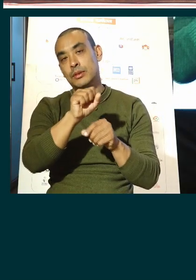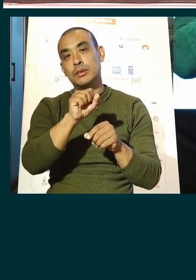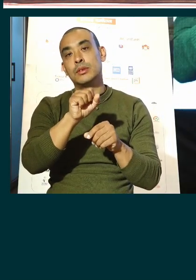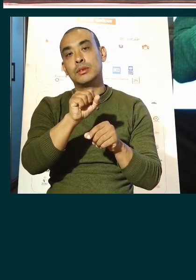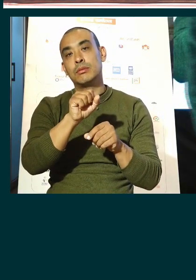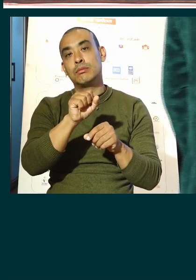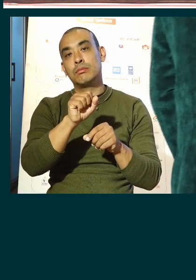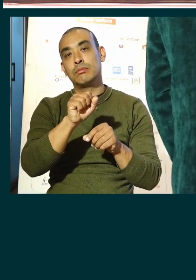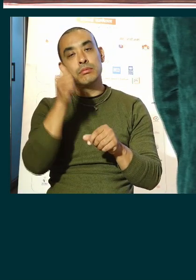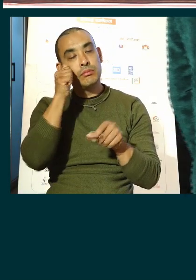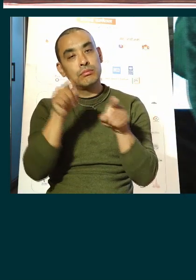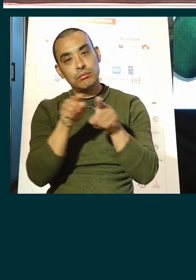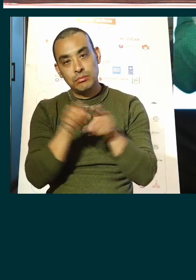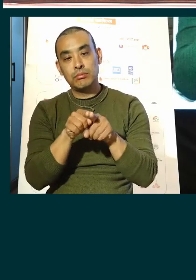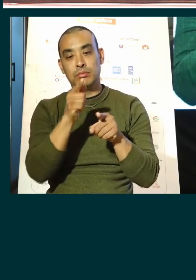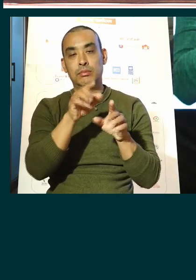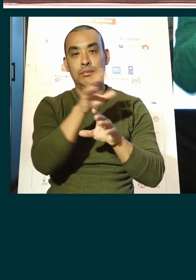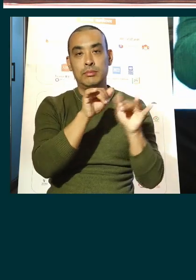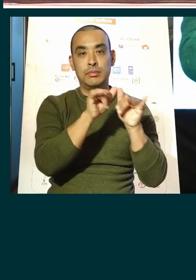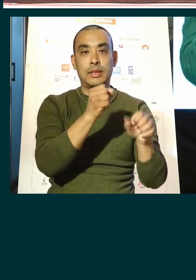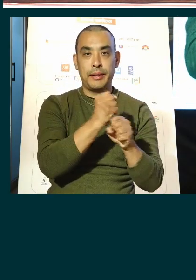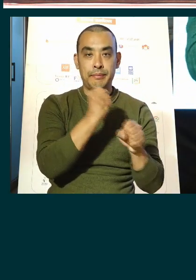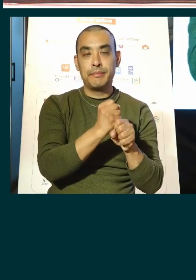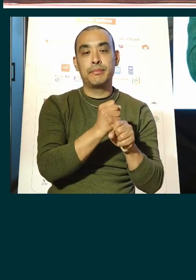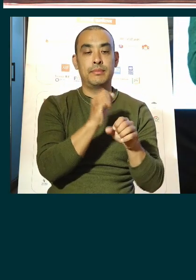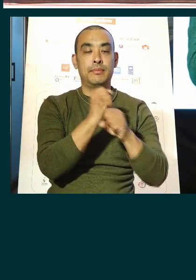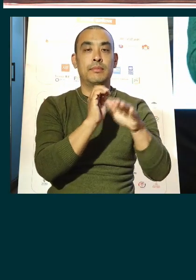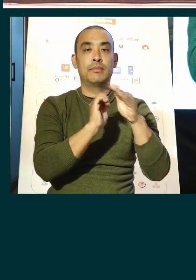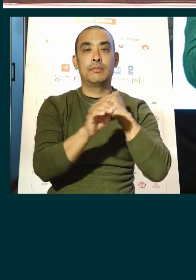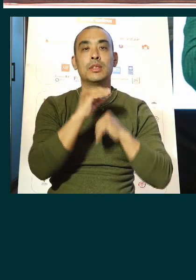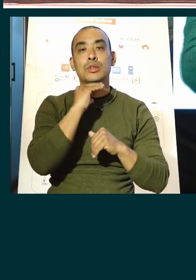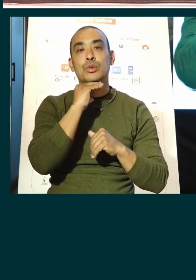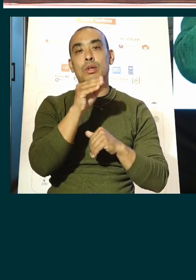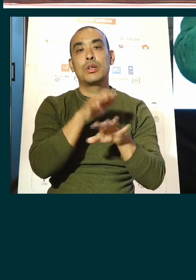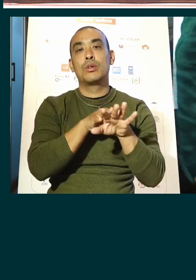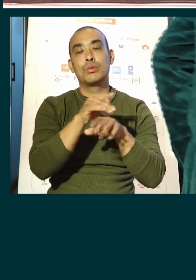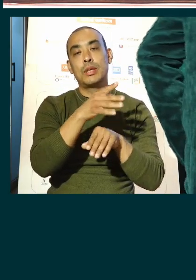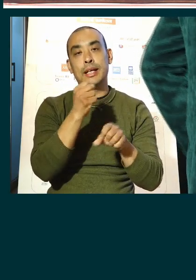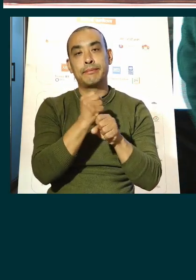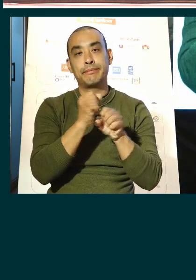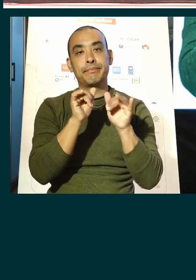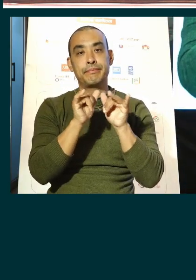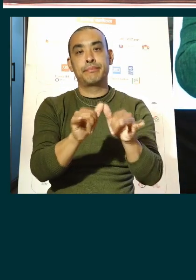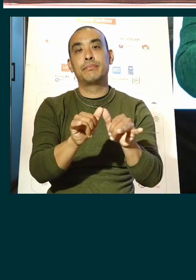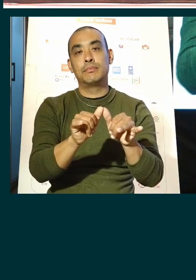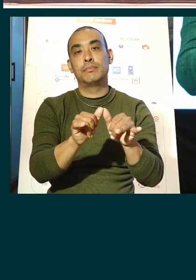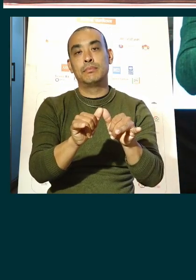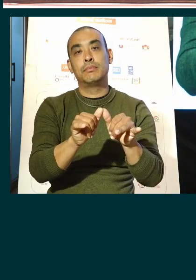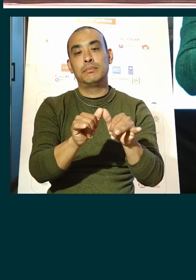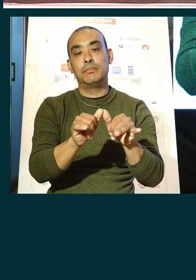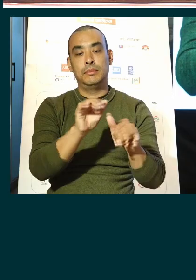of experience, he has been pivotal in designing, implementing, and scaling youth-centered intervention that advance adolescent health,